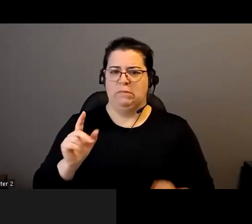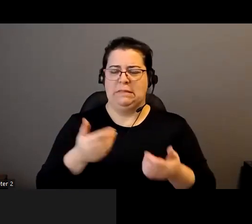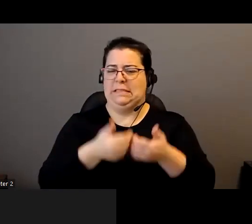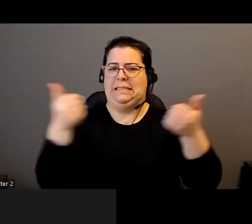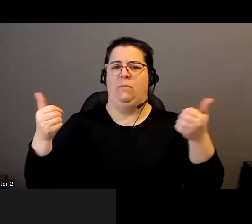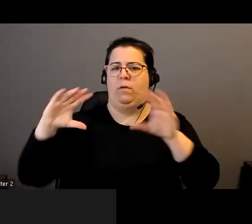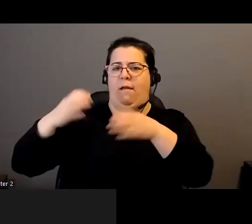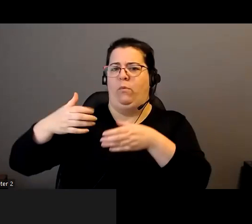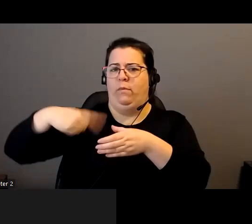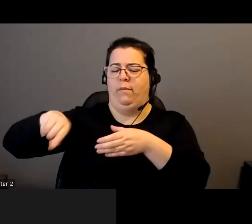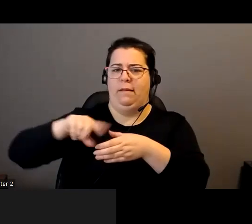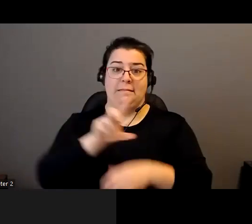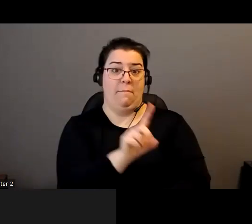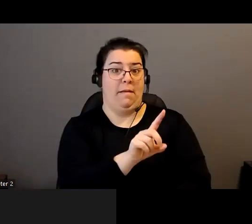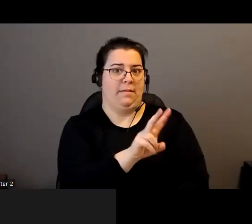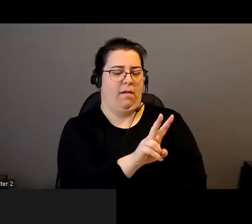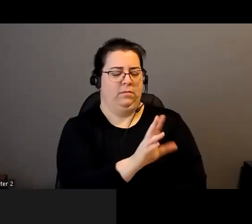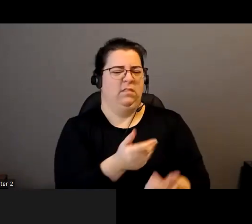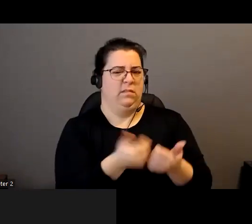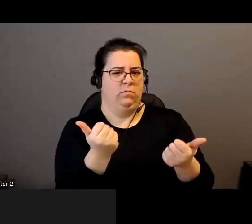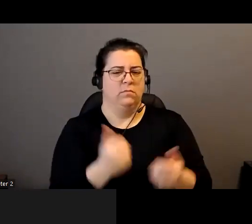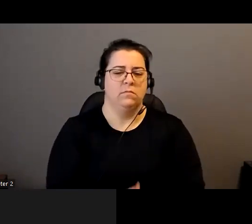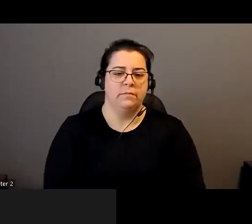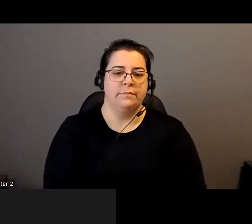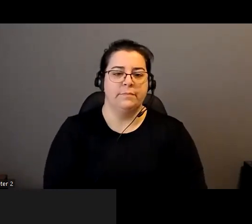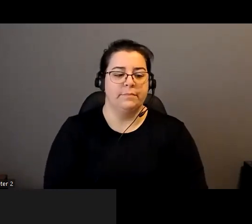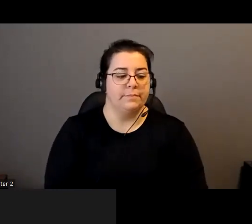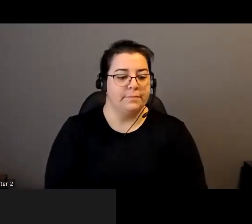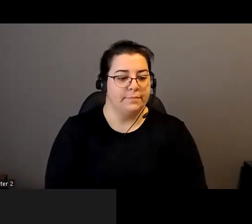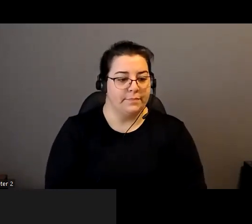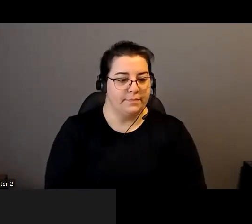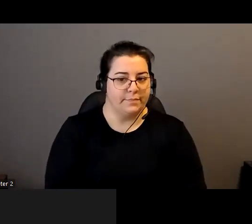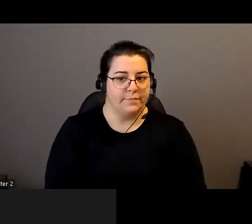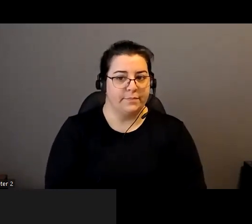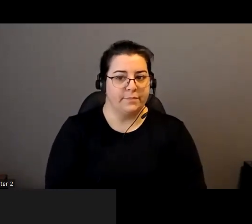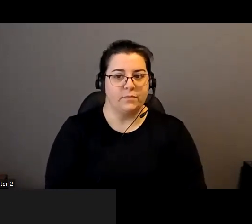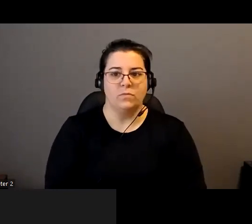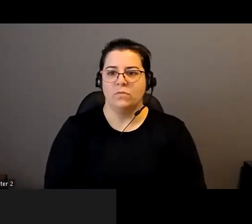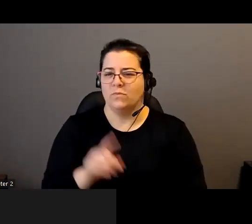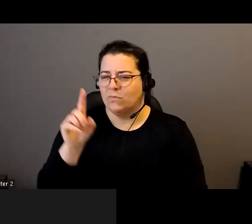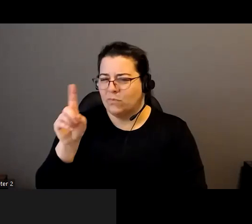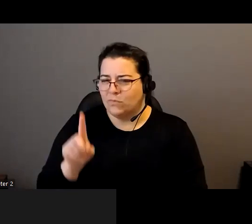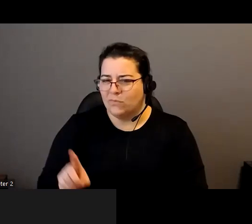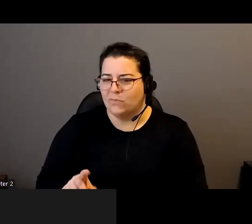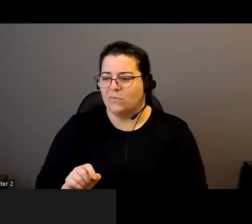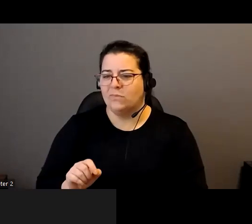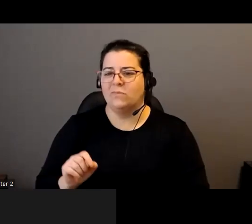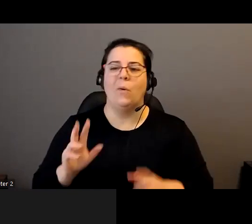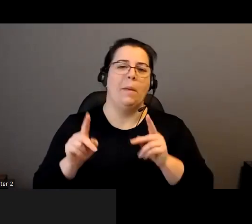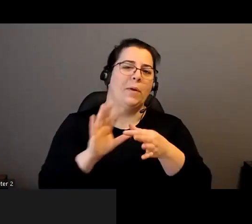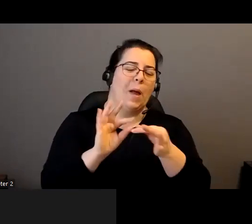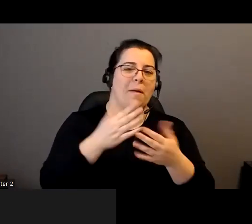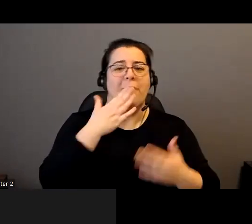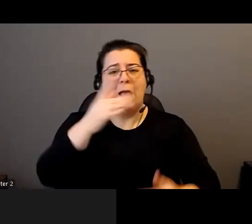category. Okay. And what was the other one? Just people just asking, thanking you for your wisdom